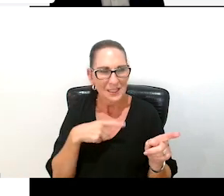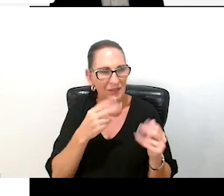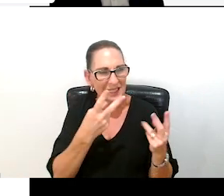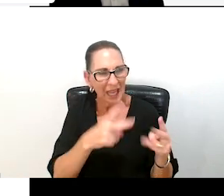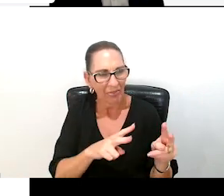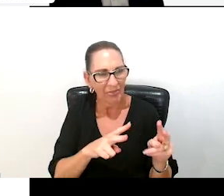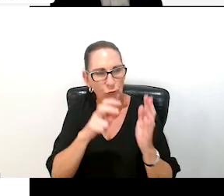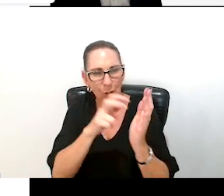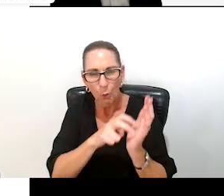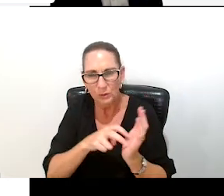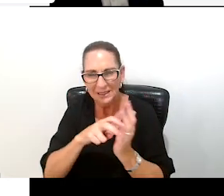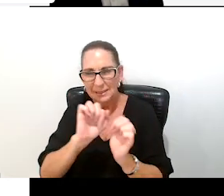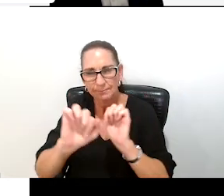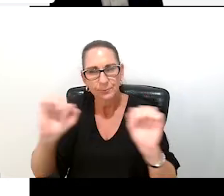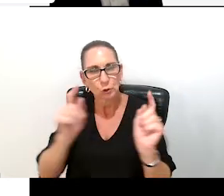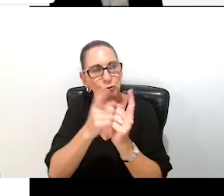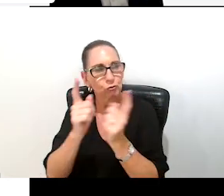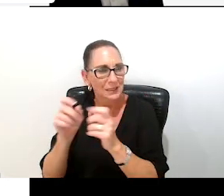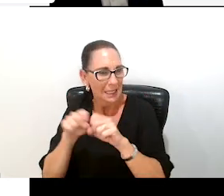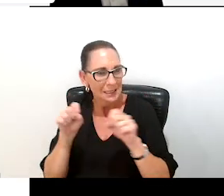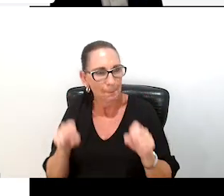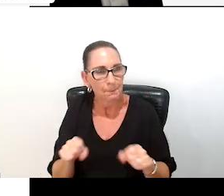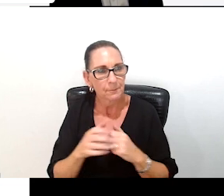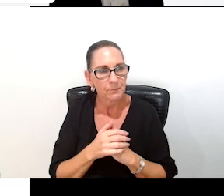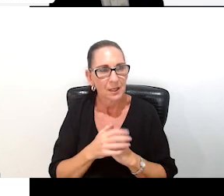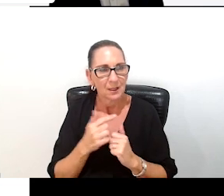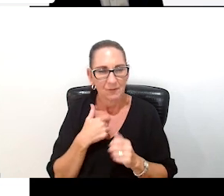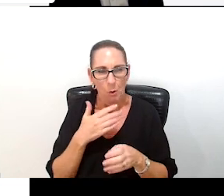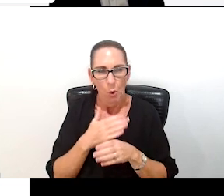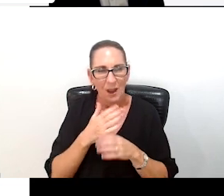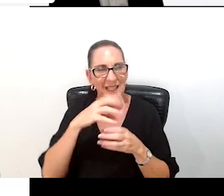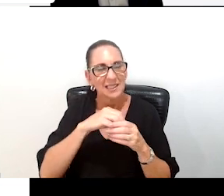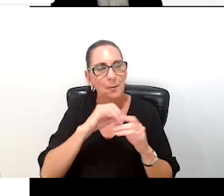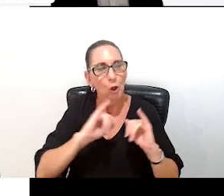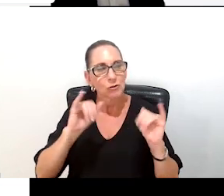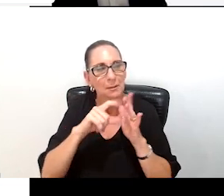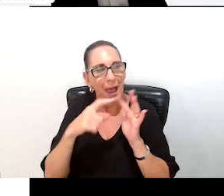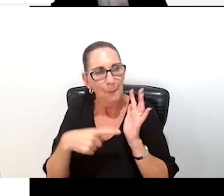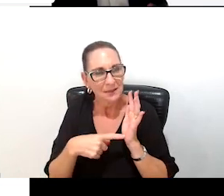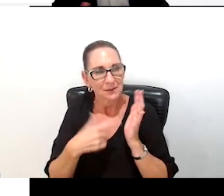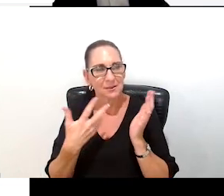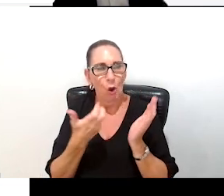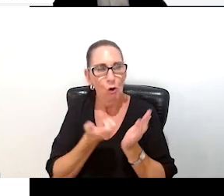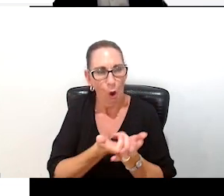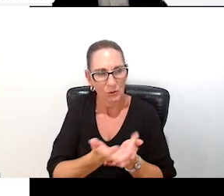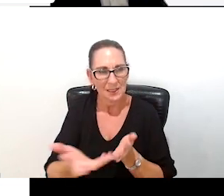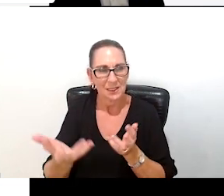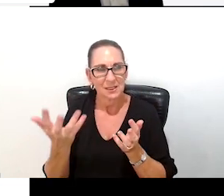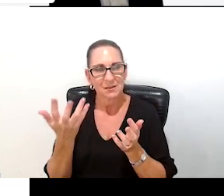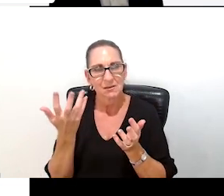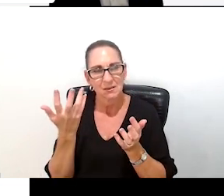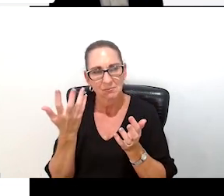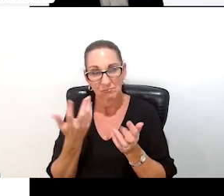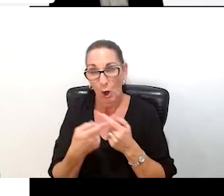and emergency department presentations and costs. We've done work looking at how people are